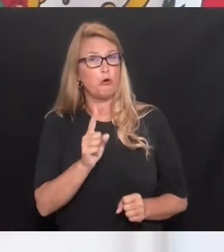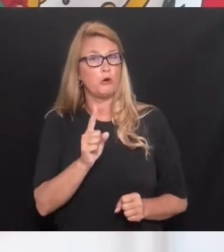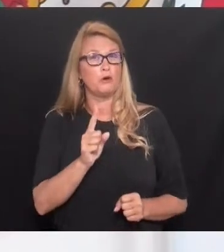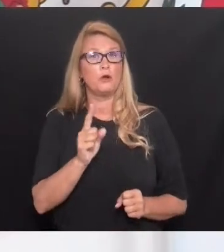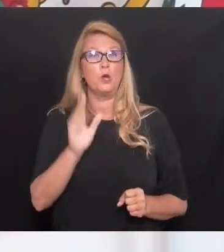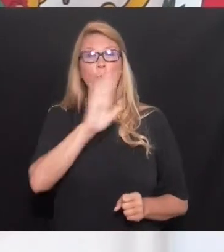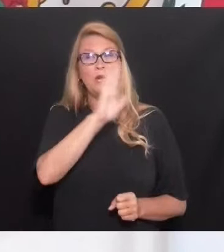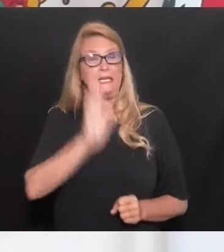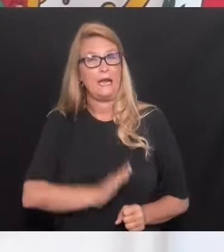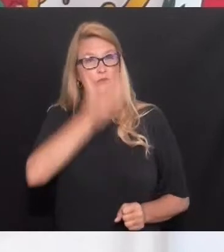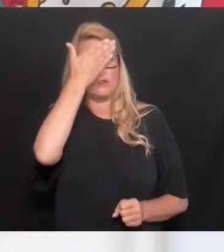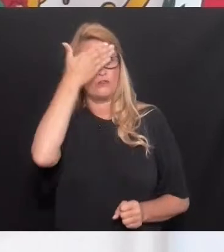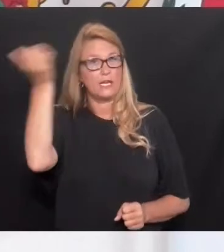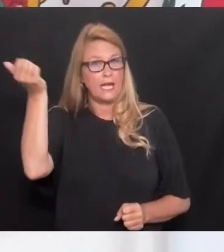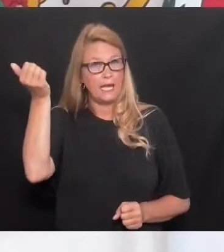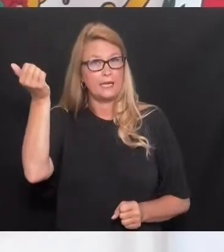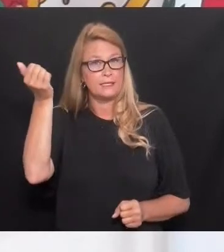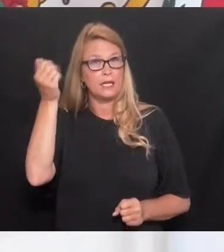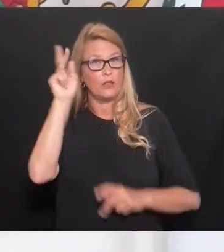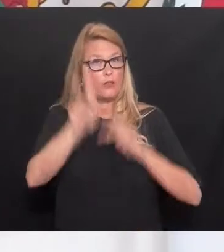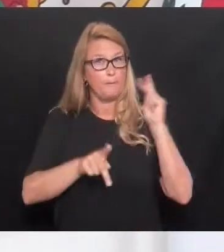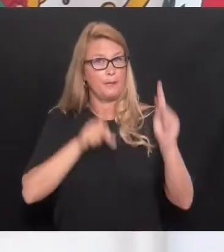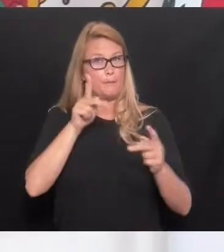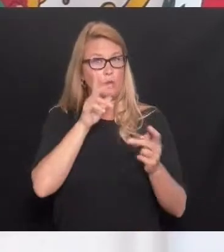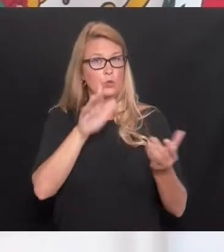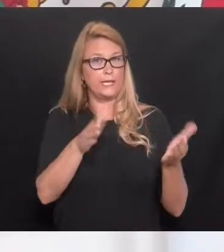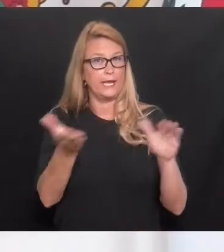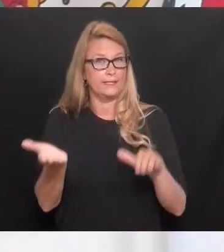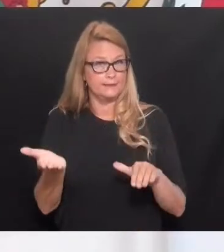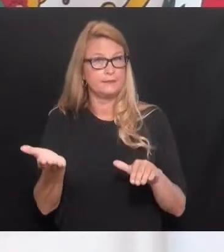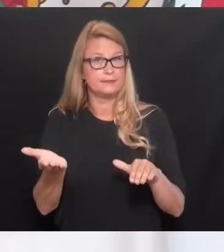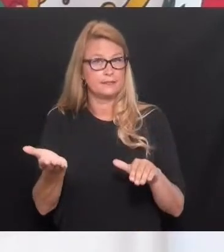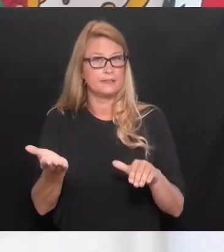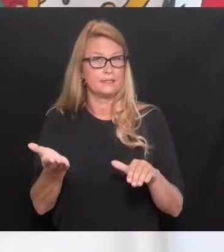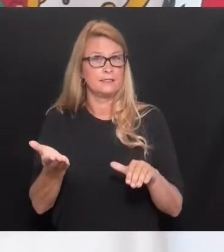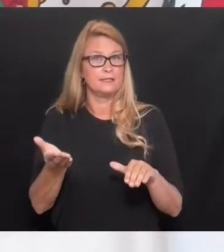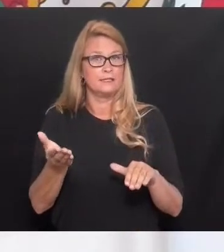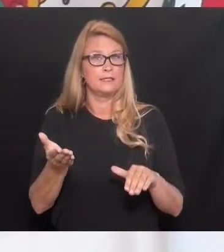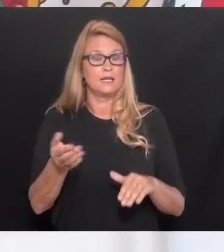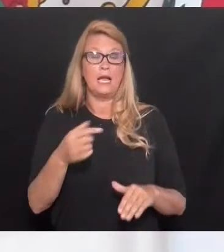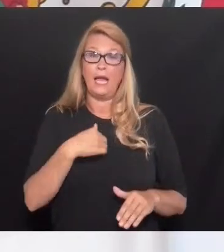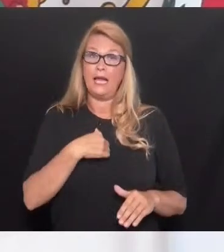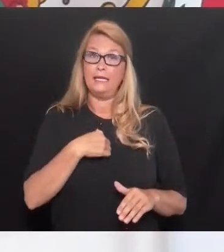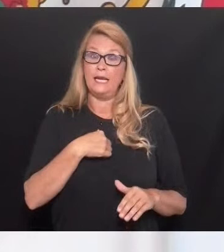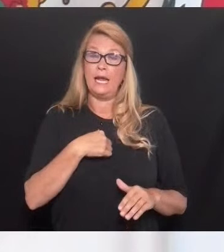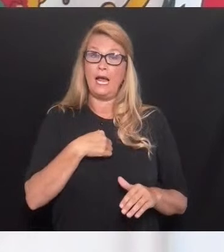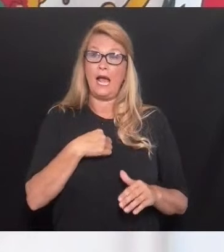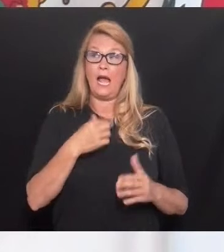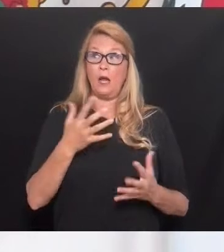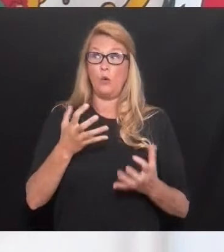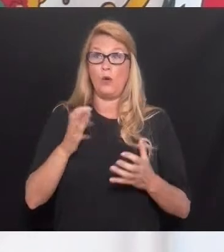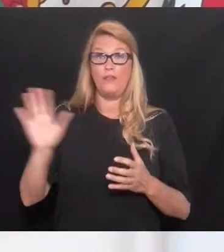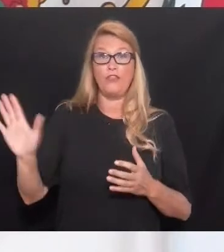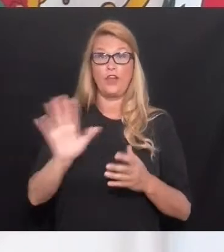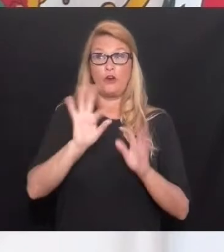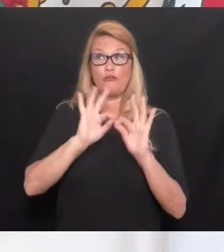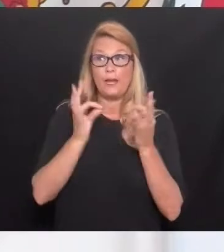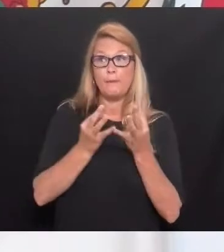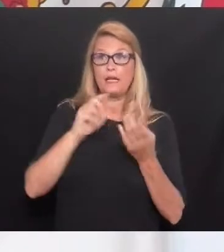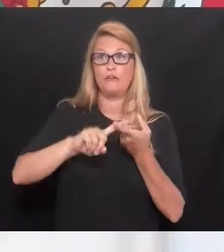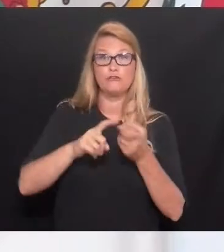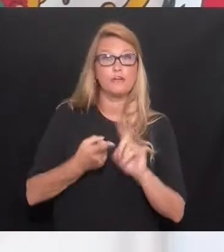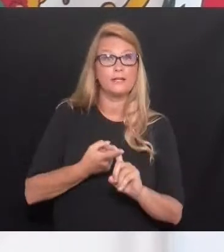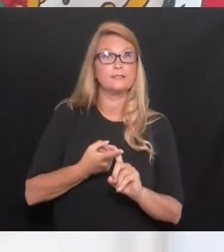folks are never feel alone. And these folks absolutely, and I'm talking about all their loved ones and friends and